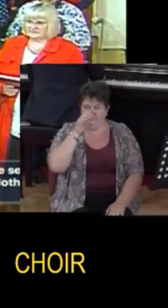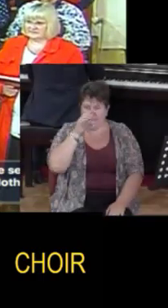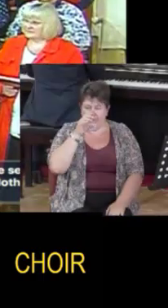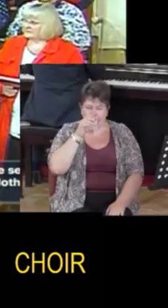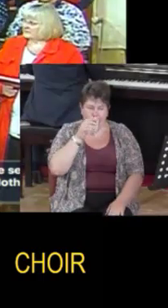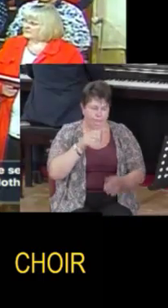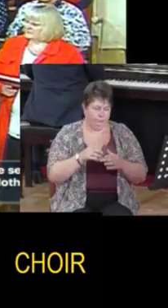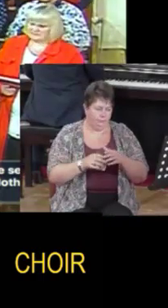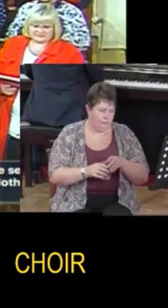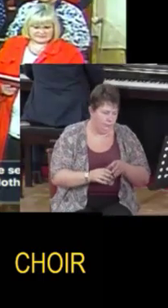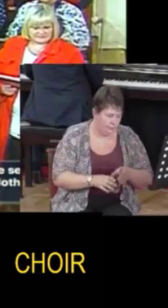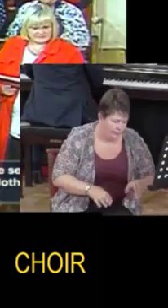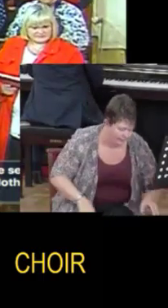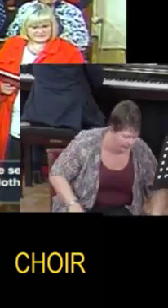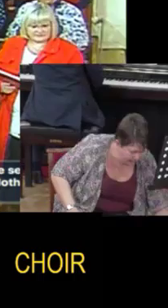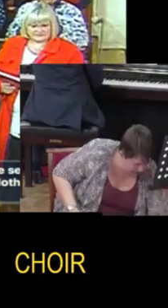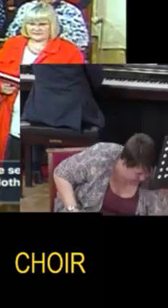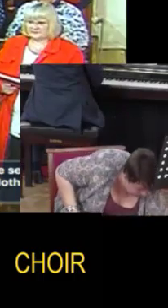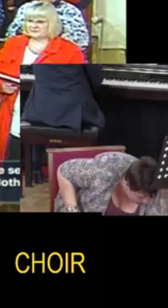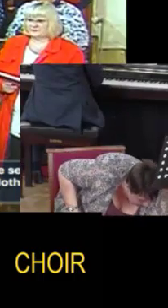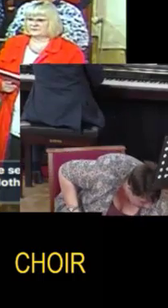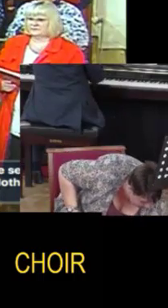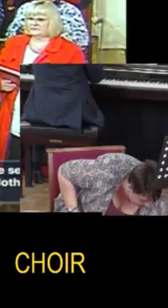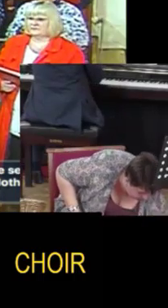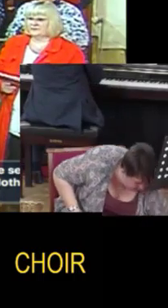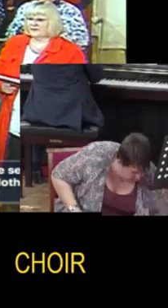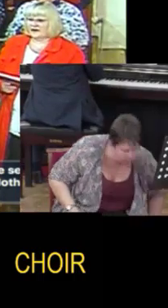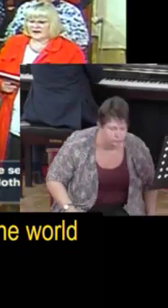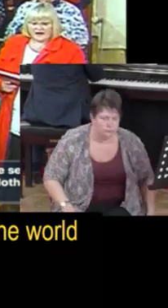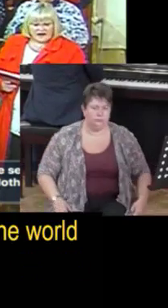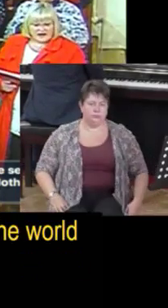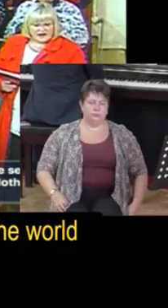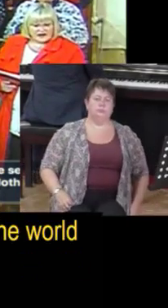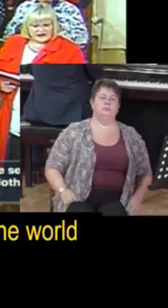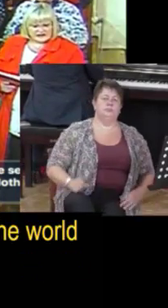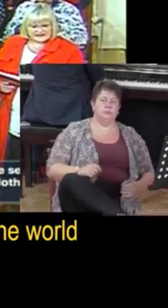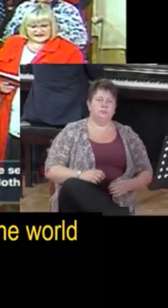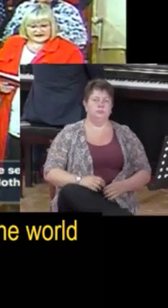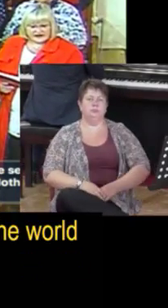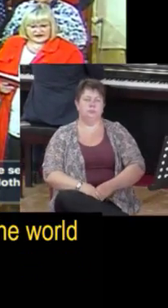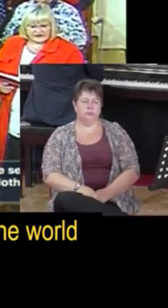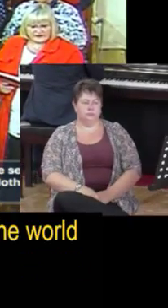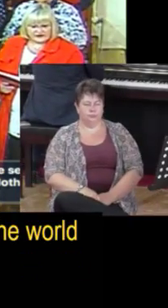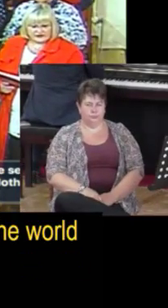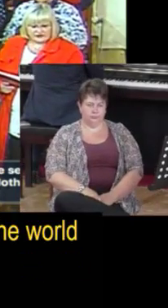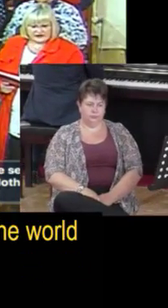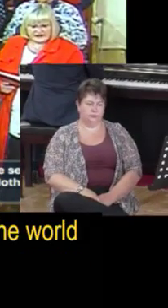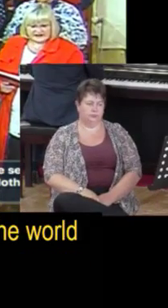Thank you.